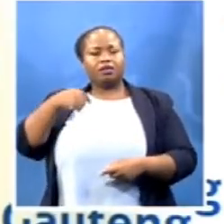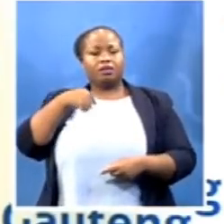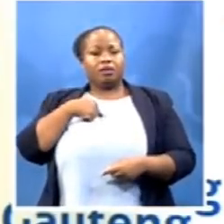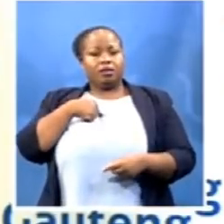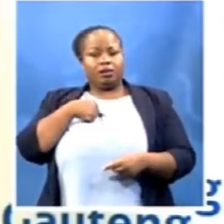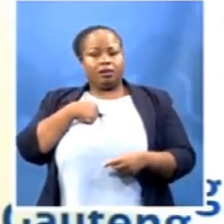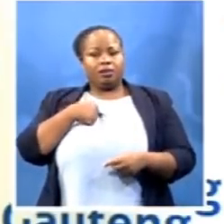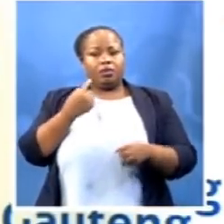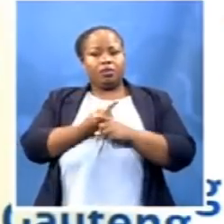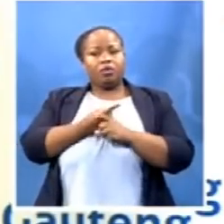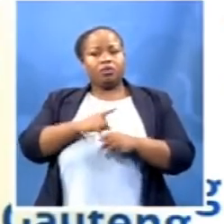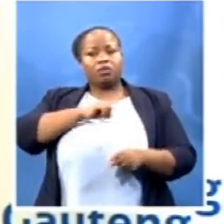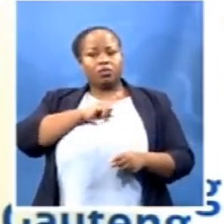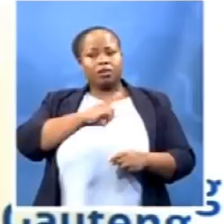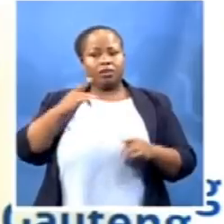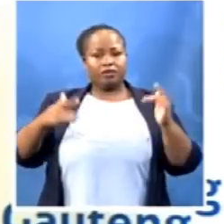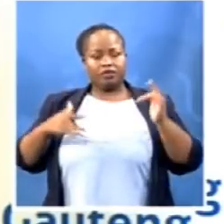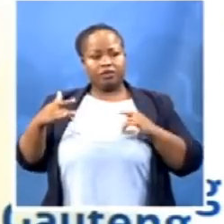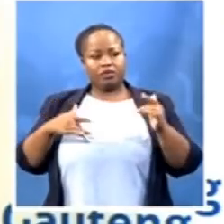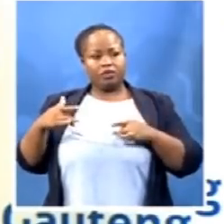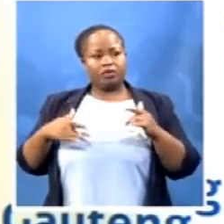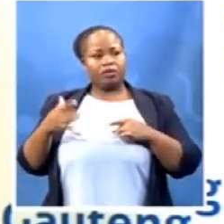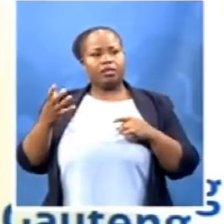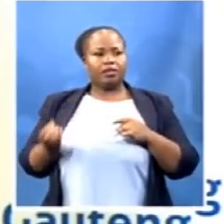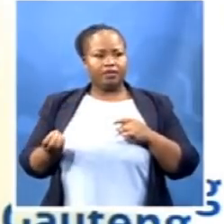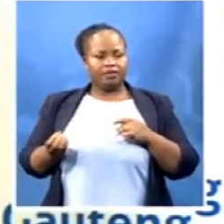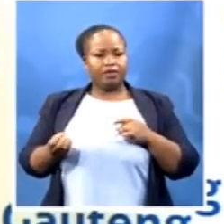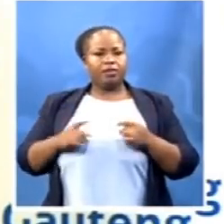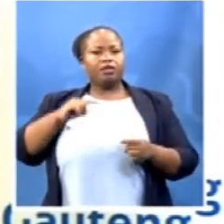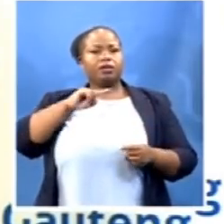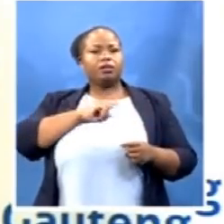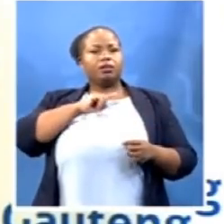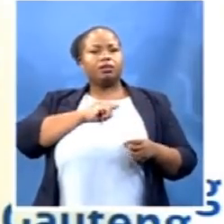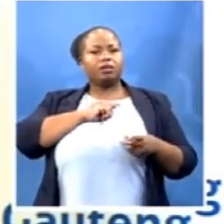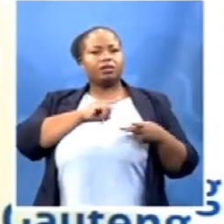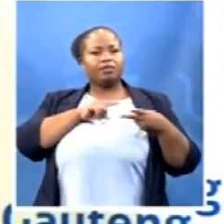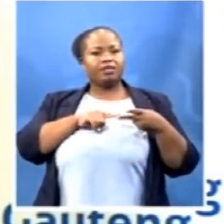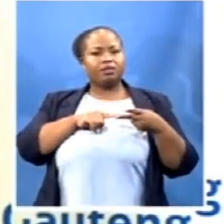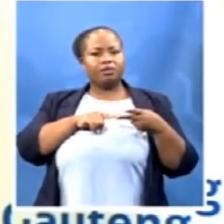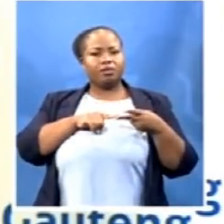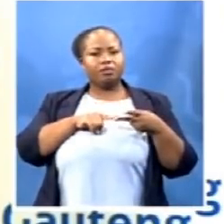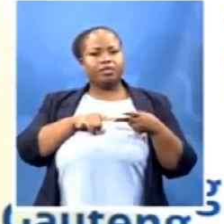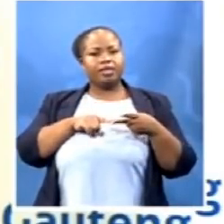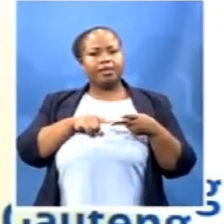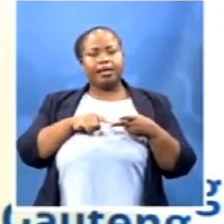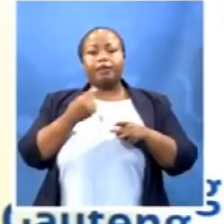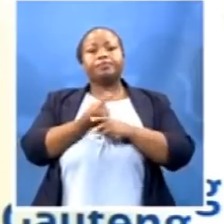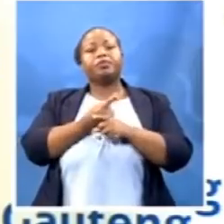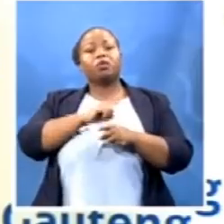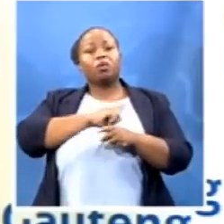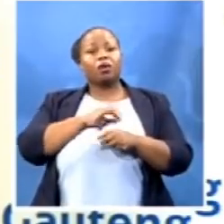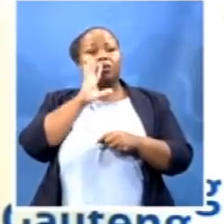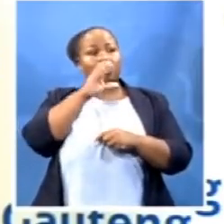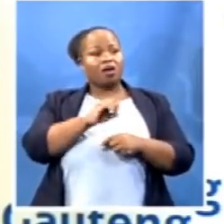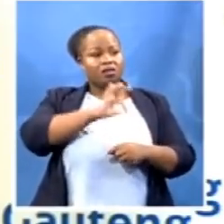provincial government. And that's why what we did was to call the mayor and ask the mayor what is happening. Why are our